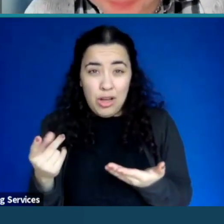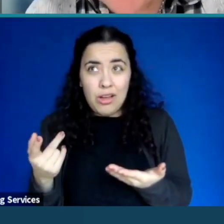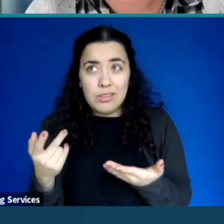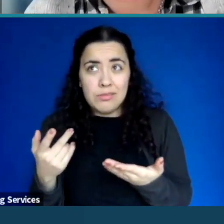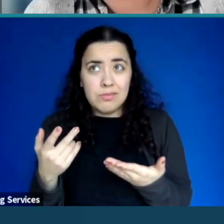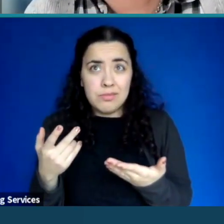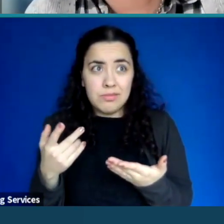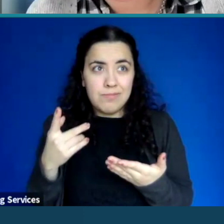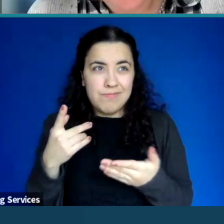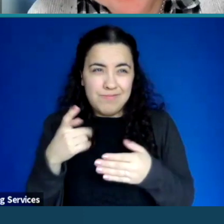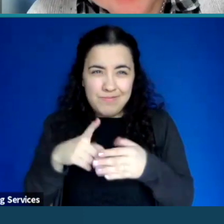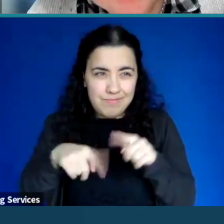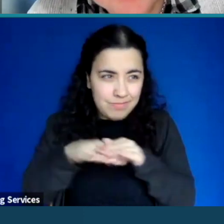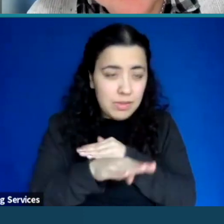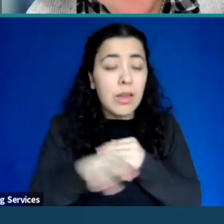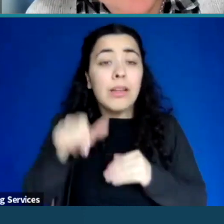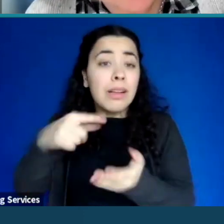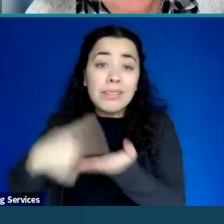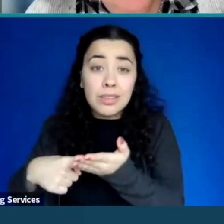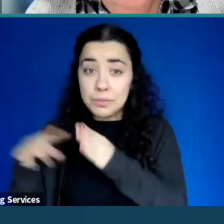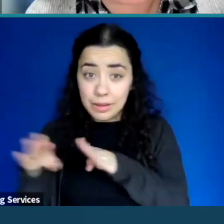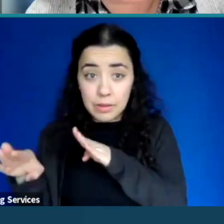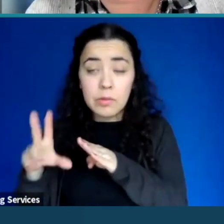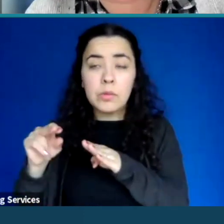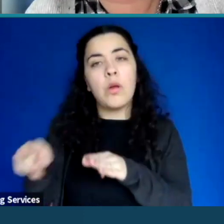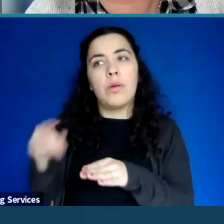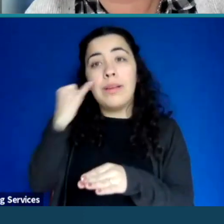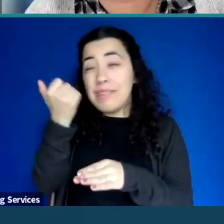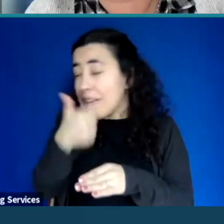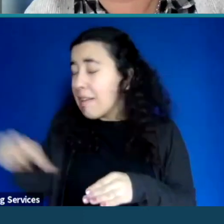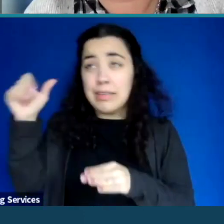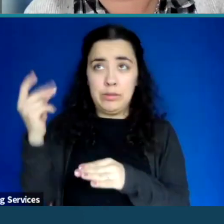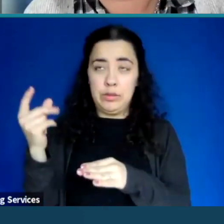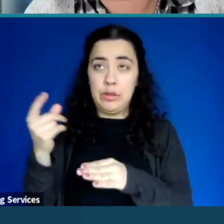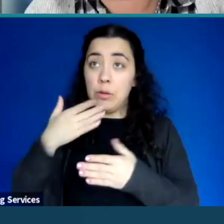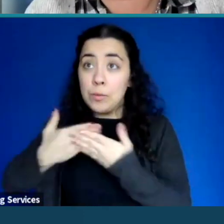behaved. We're not talking about behavior, but just for a dog to be there would be a fundamental alteration.